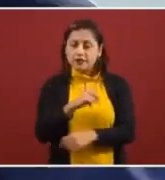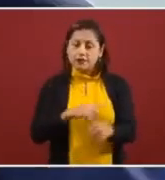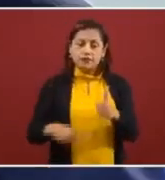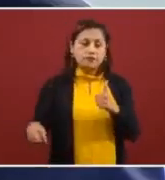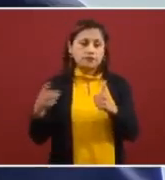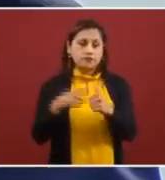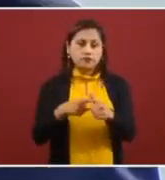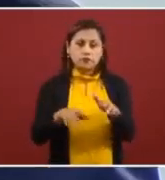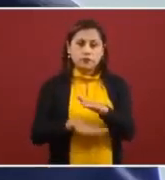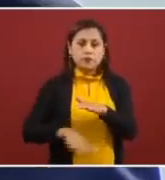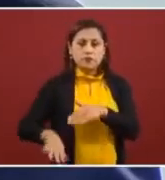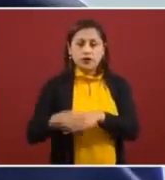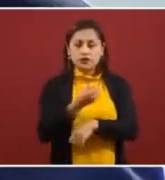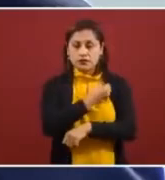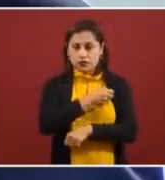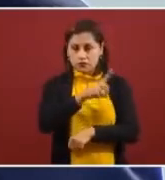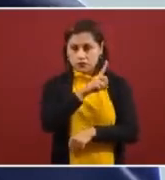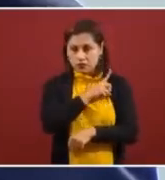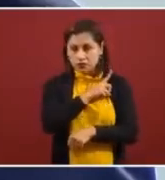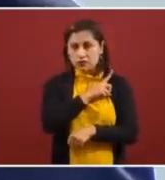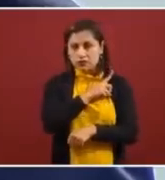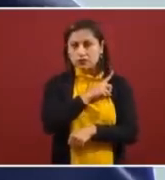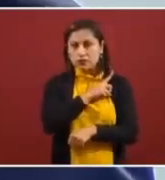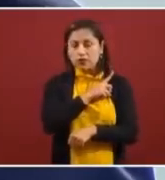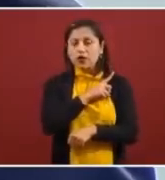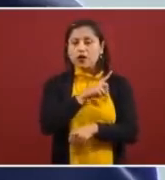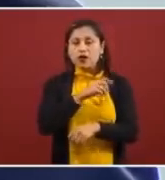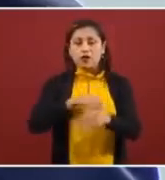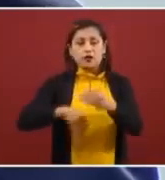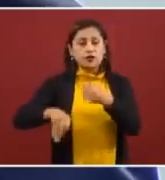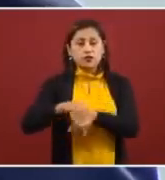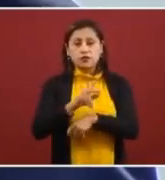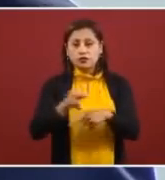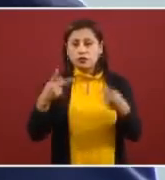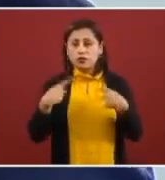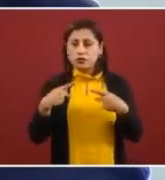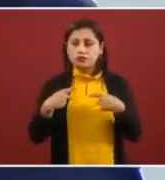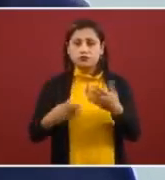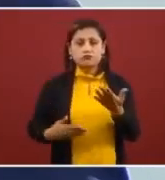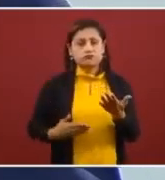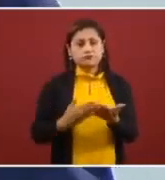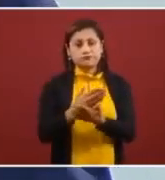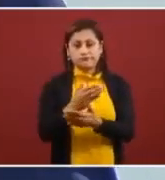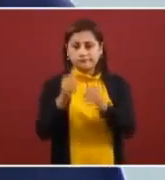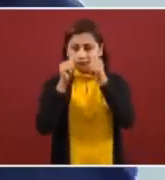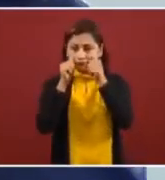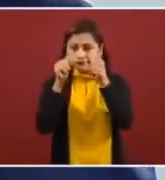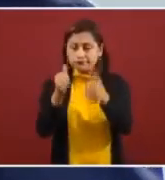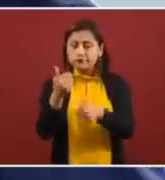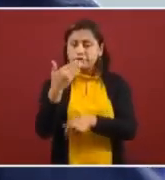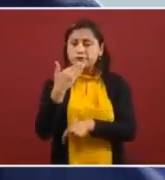primary attention to health, guaranteeing the free access to